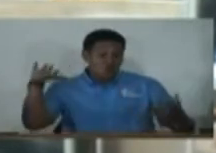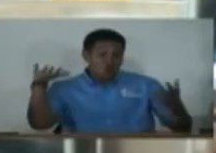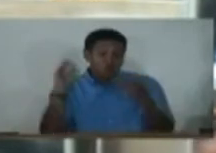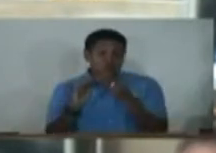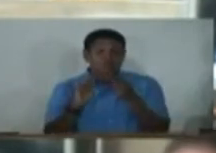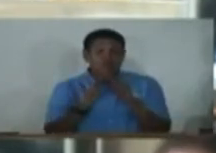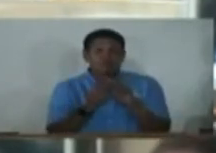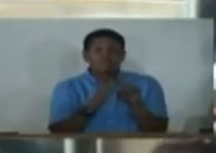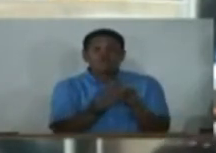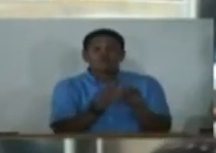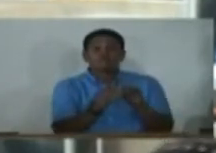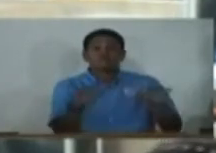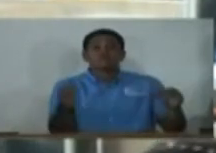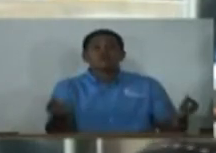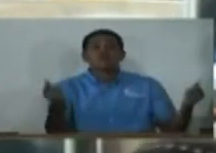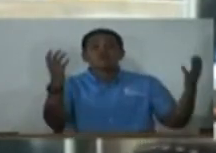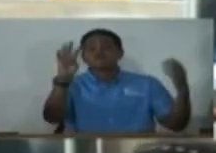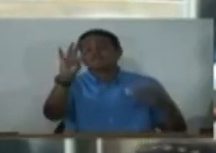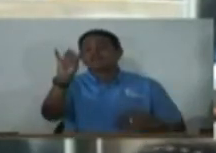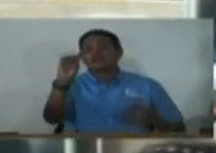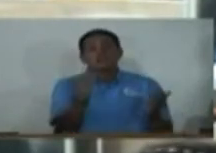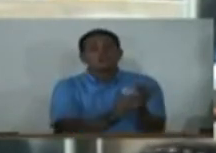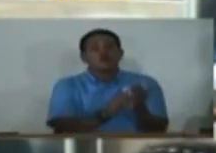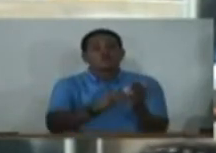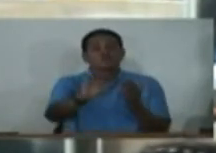of COVID-19 are now